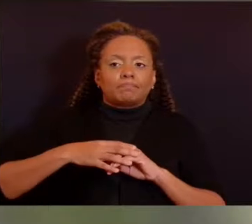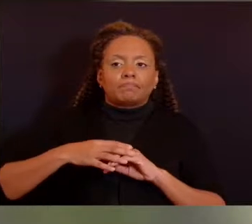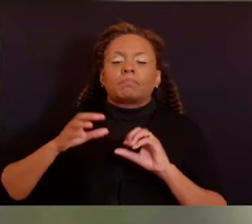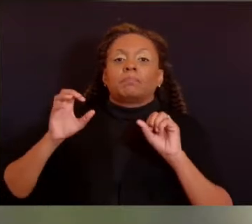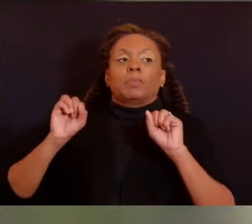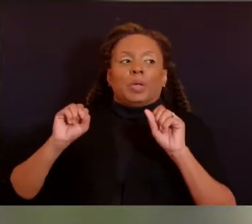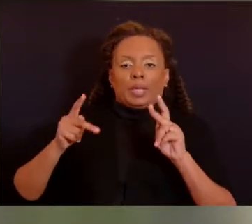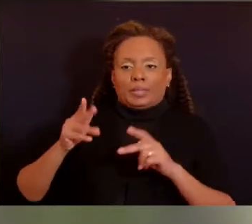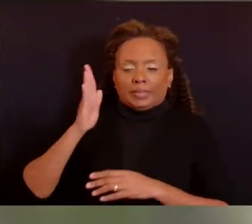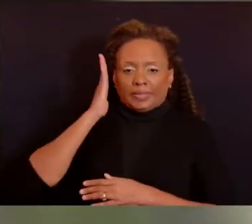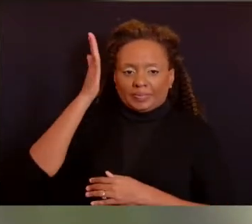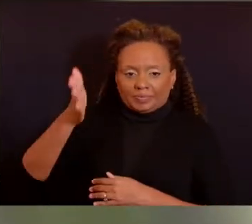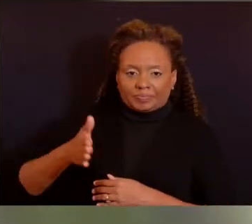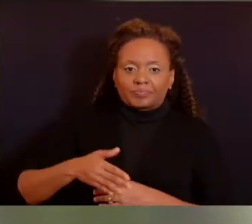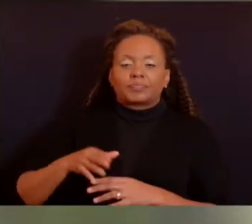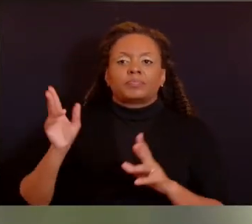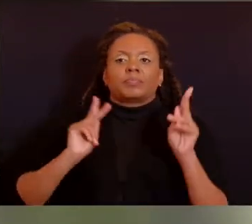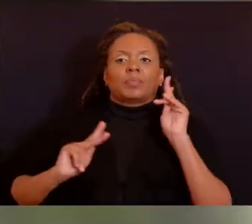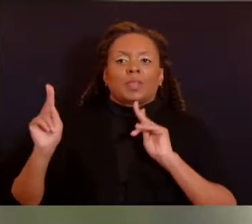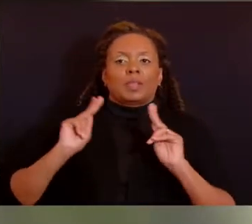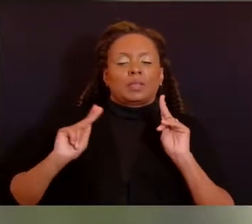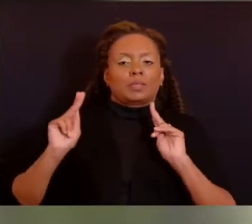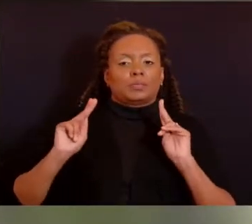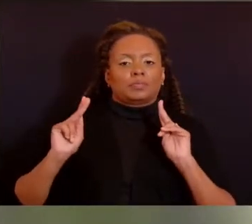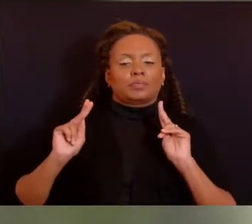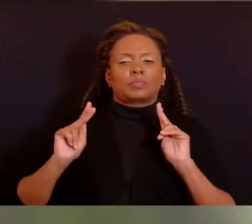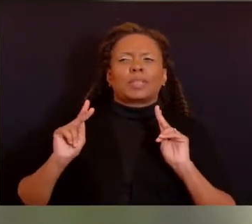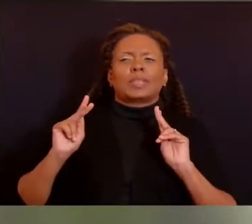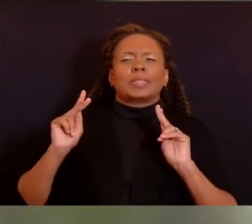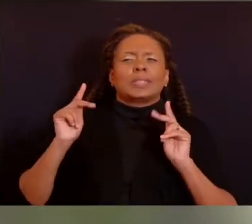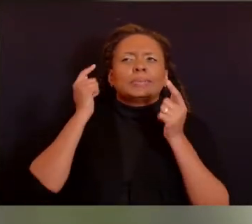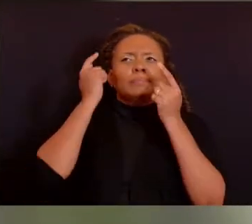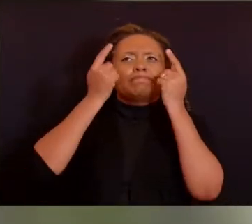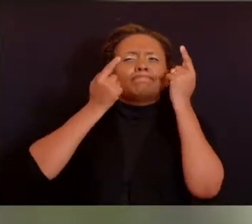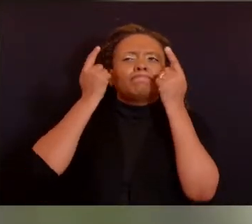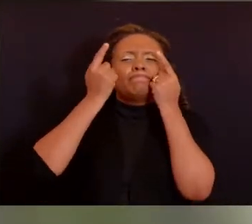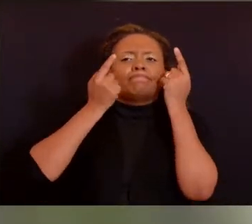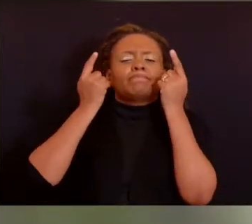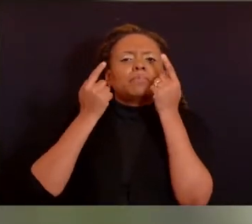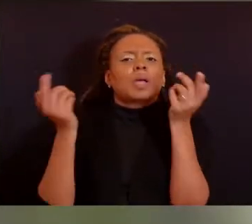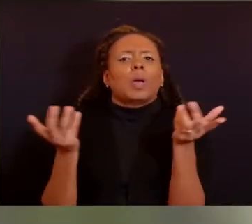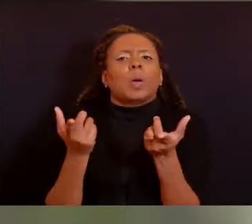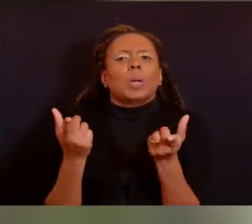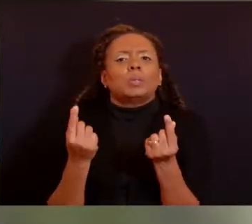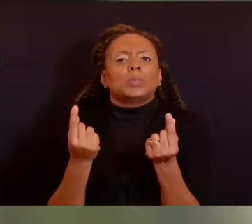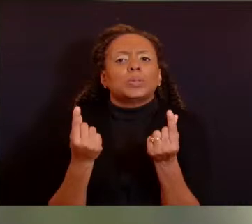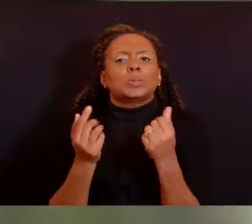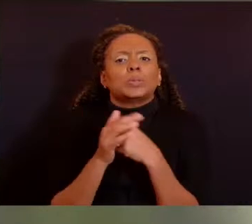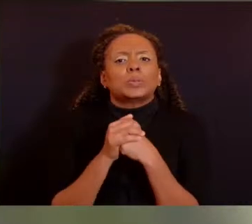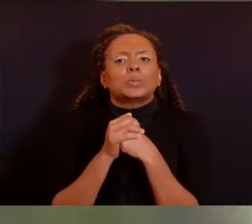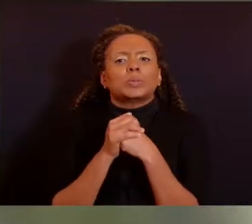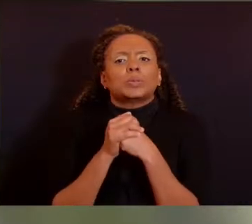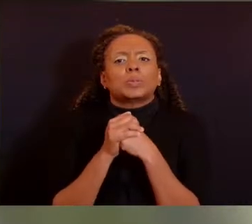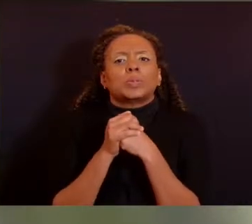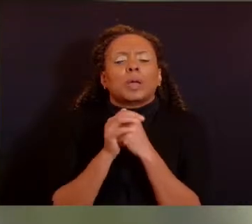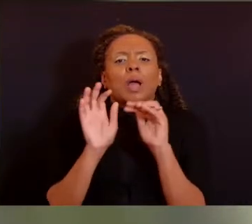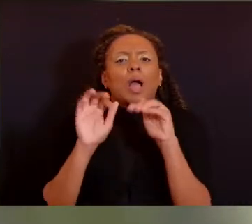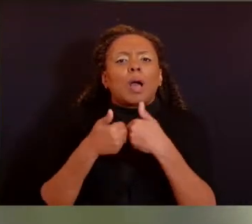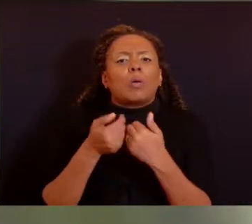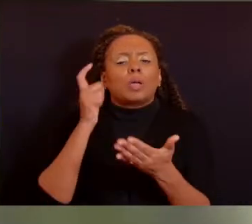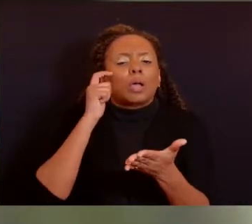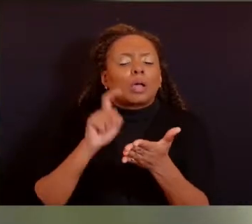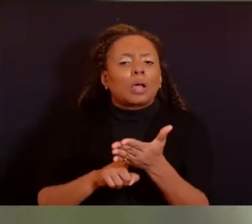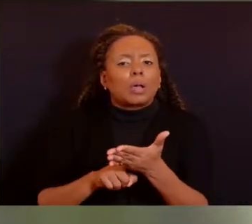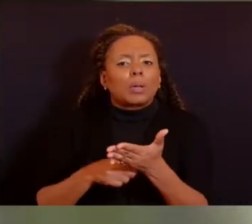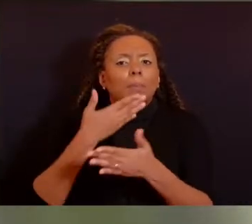can understand people would be wondering, what can they do or what can we do to actually help detect these things before